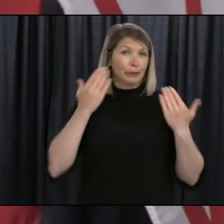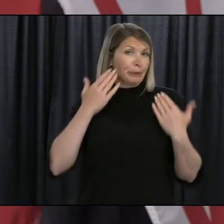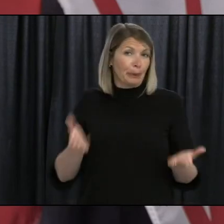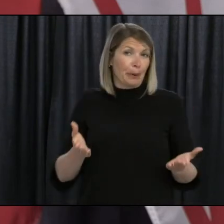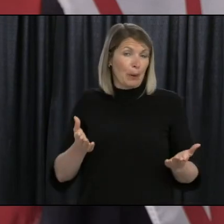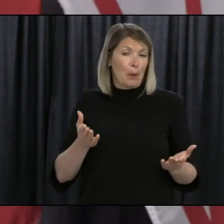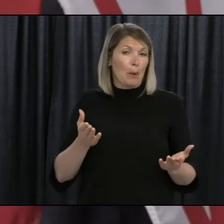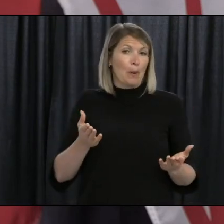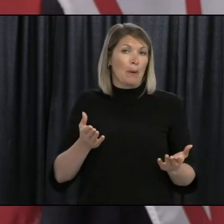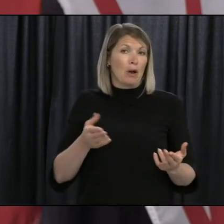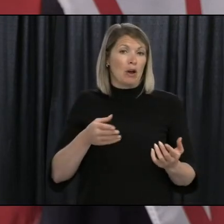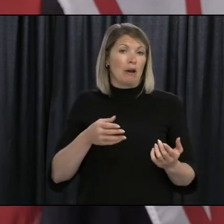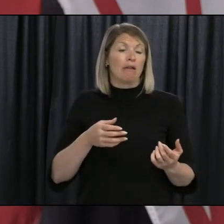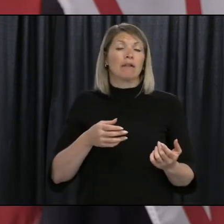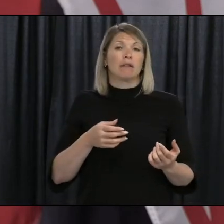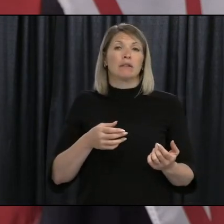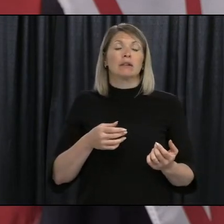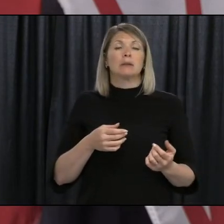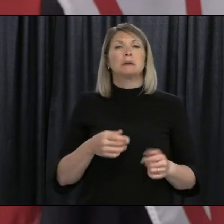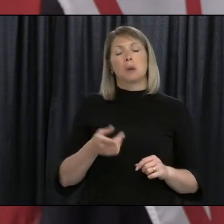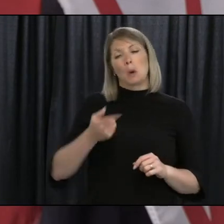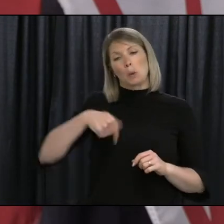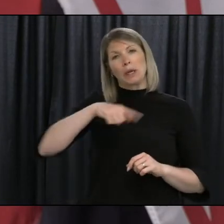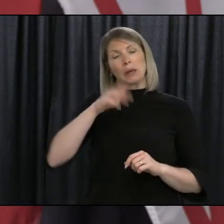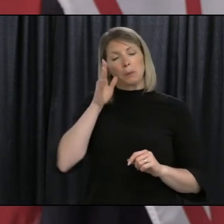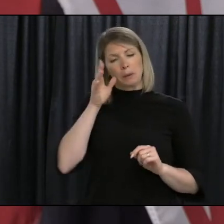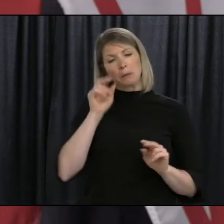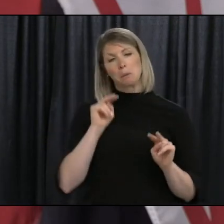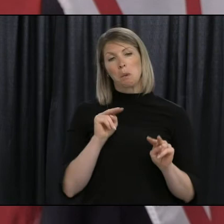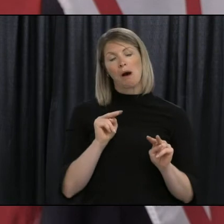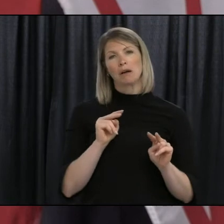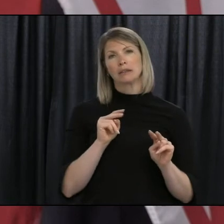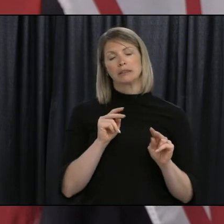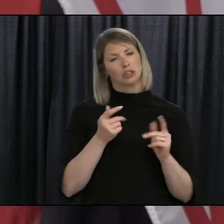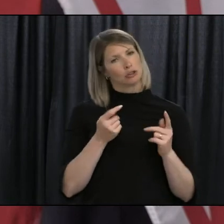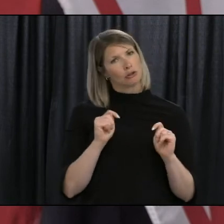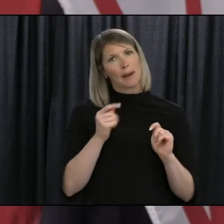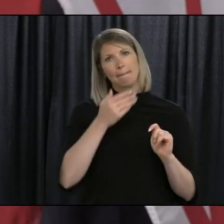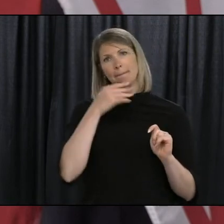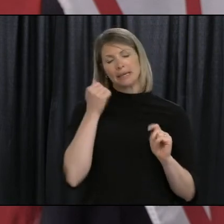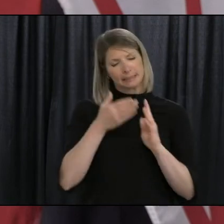control. But we're certainly working our way through it.